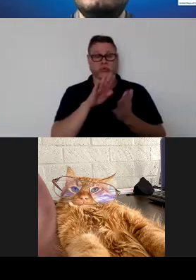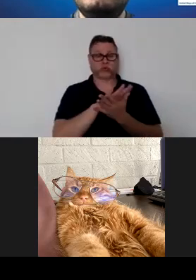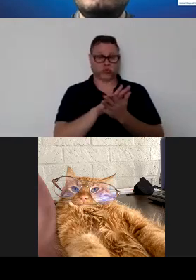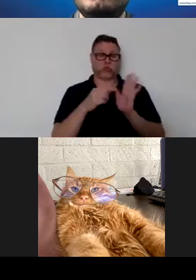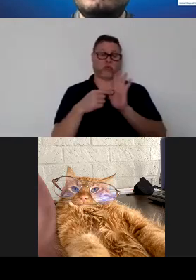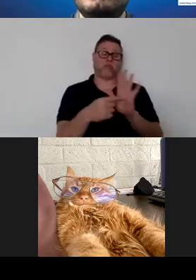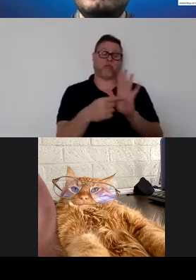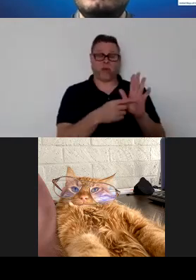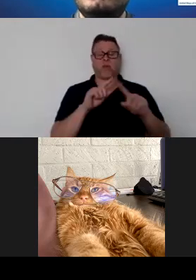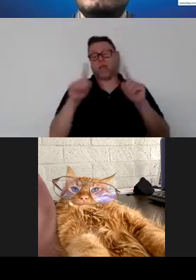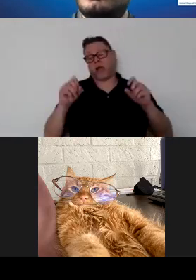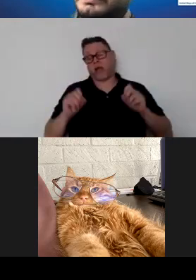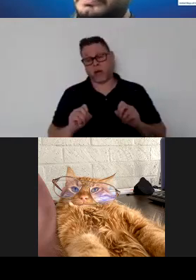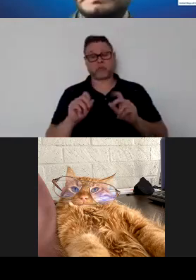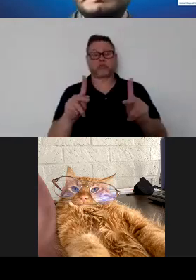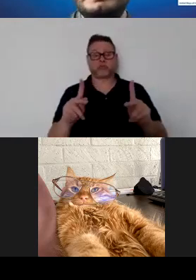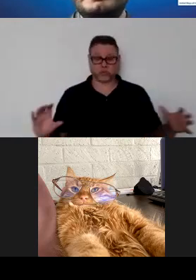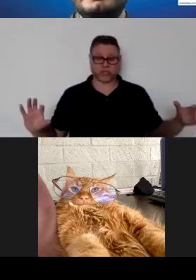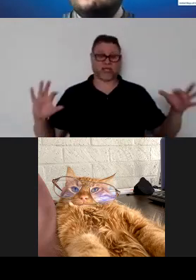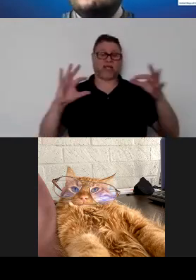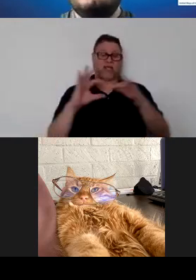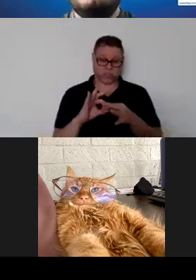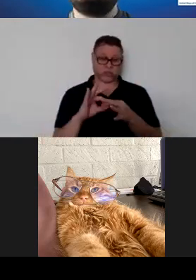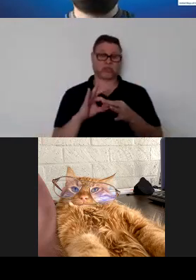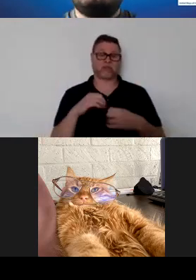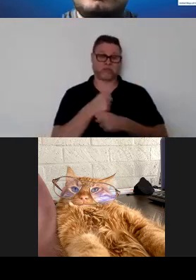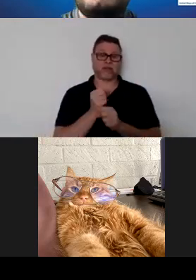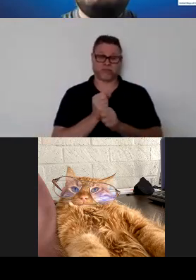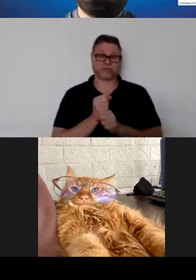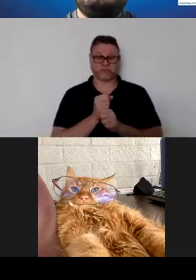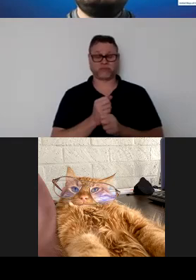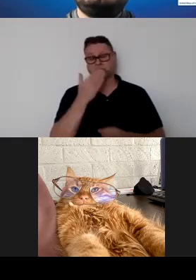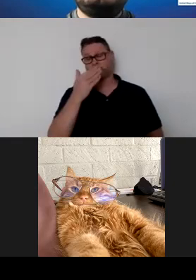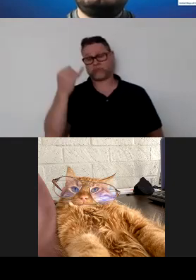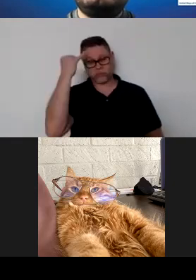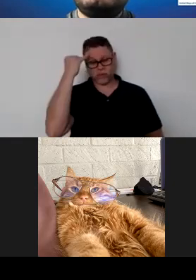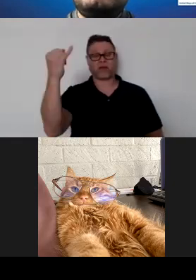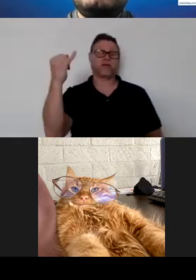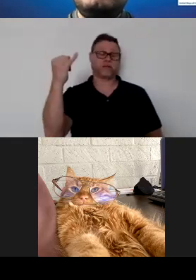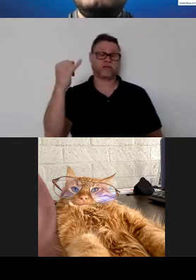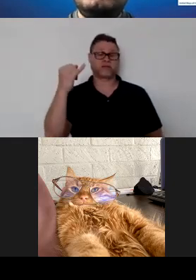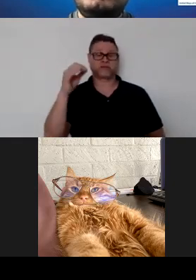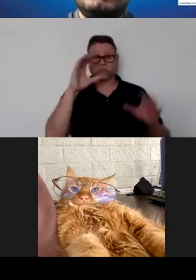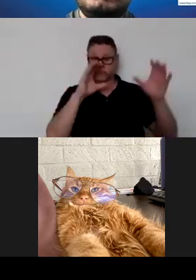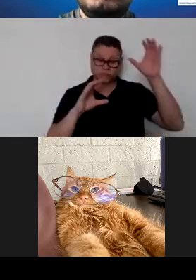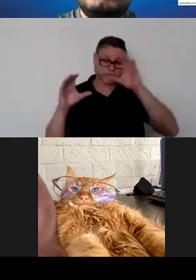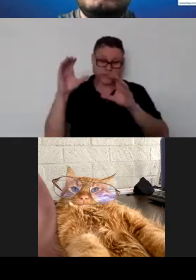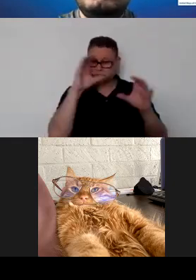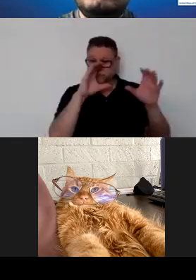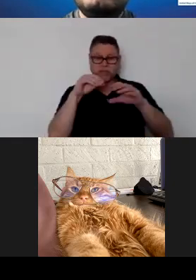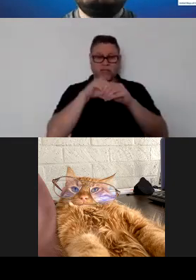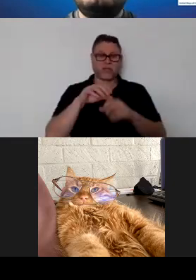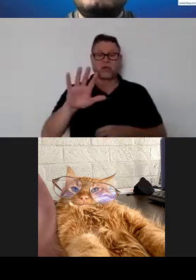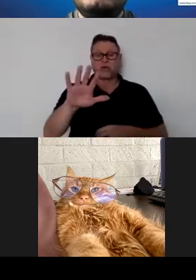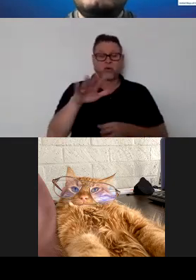be an opportunity to make that connection. So I think it's a good idea to just explore like what's in your